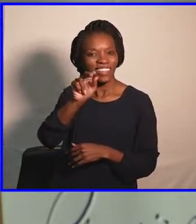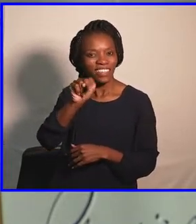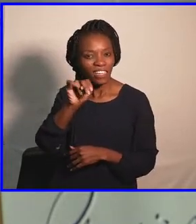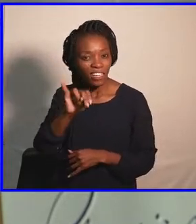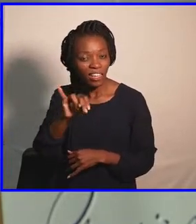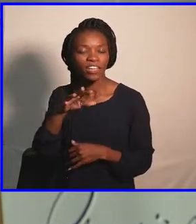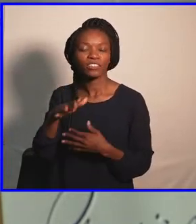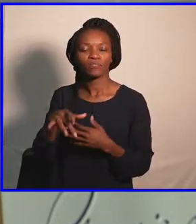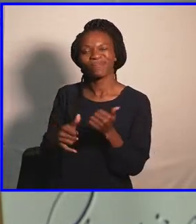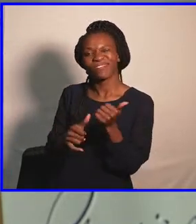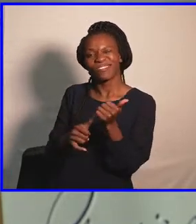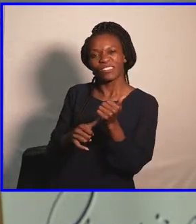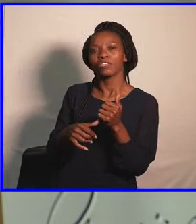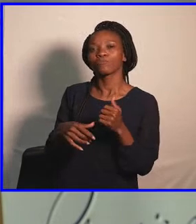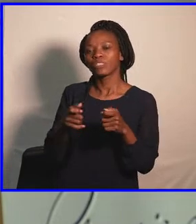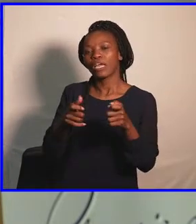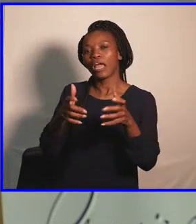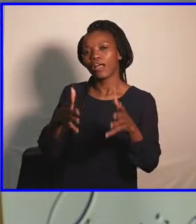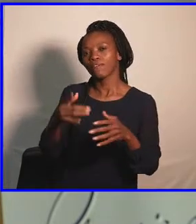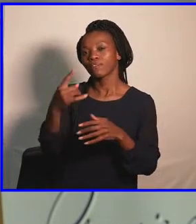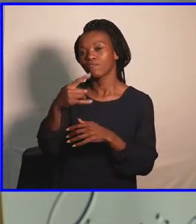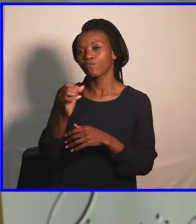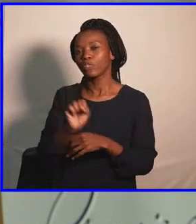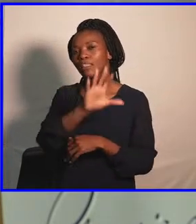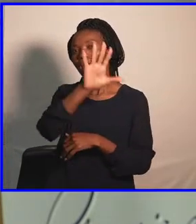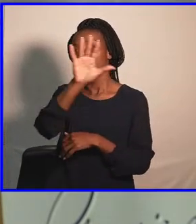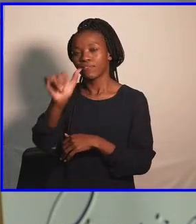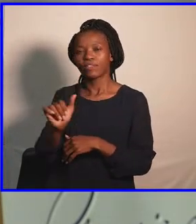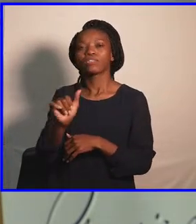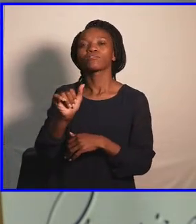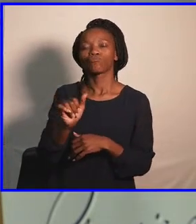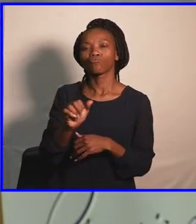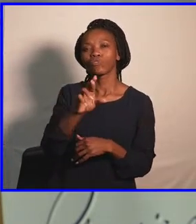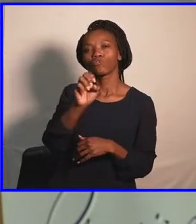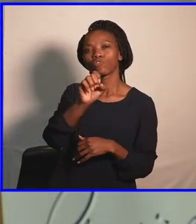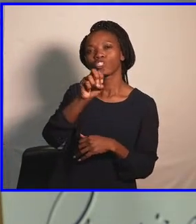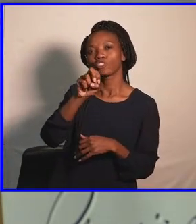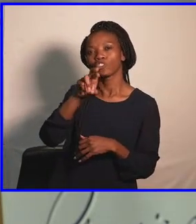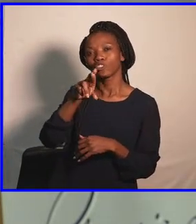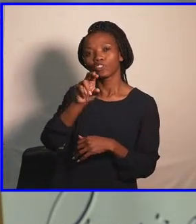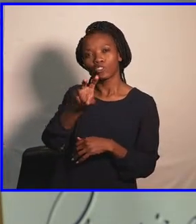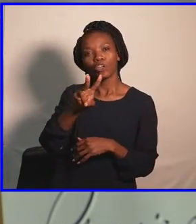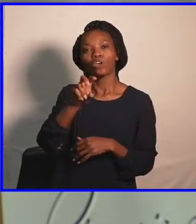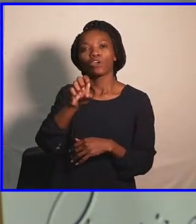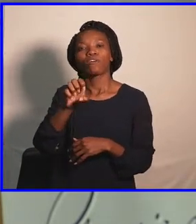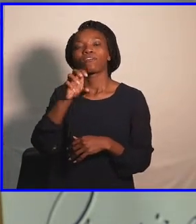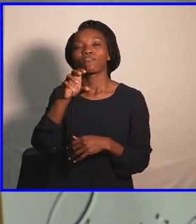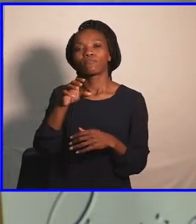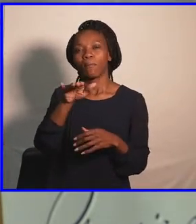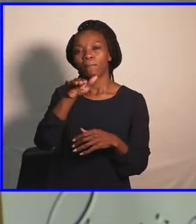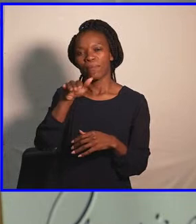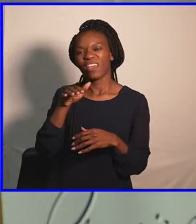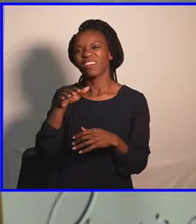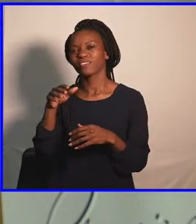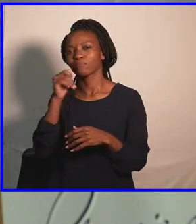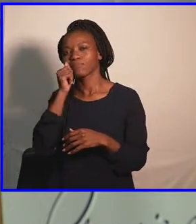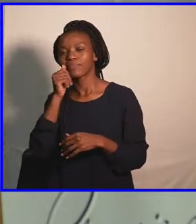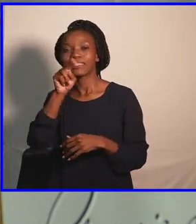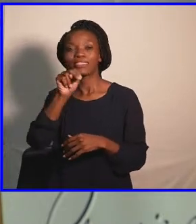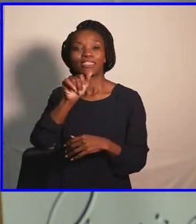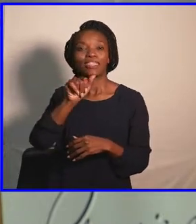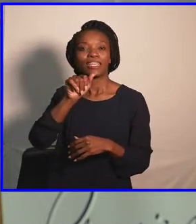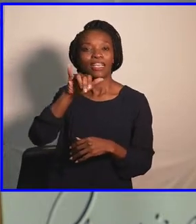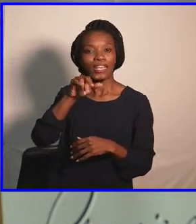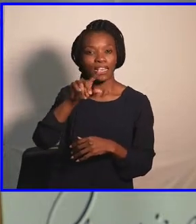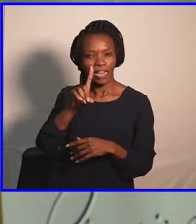of the South African Reserve Bank, Mr. Cuban Naidu, Chairperson of the Parliamentary